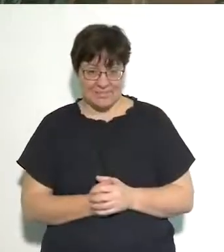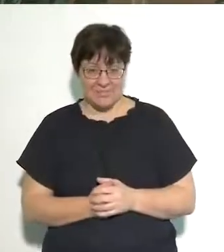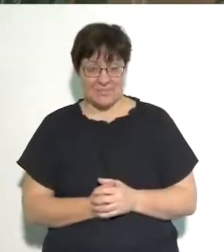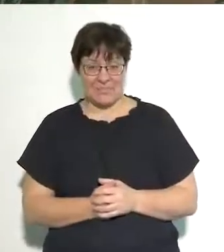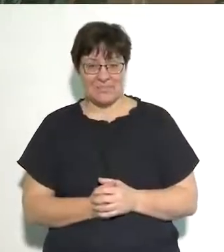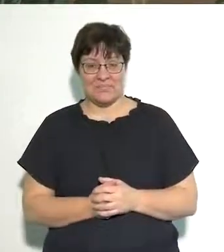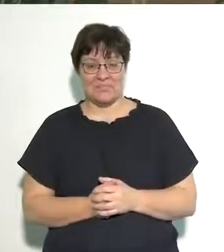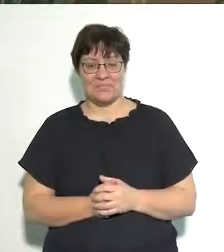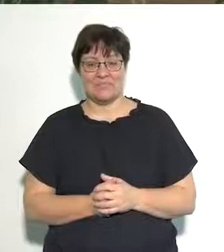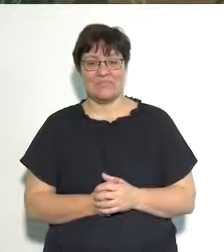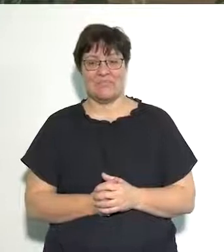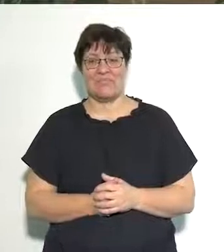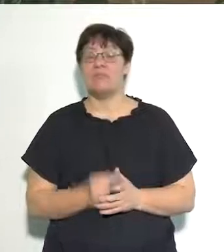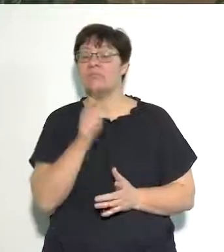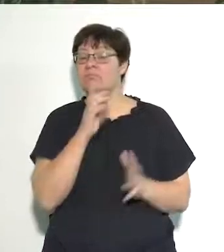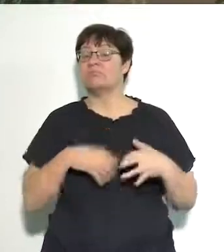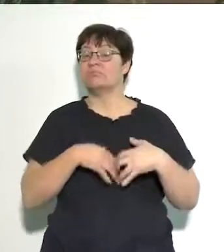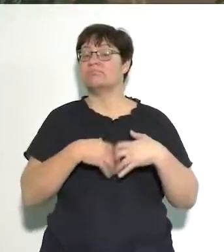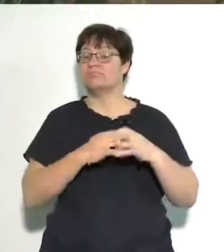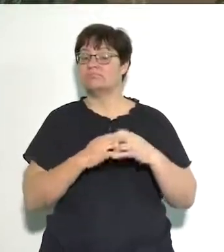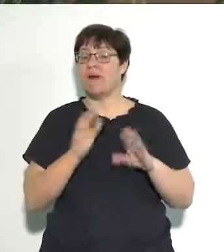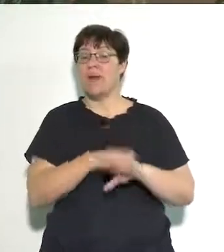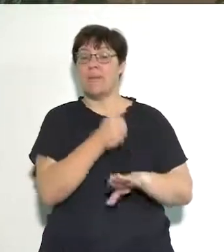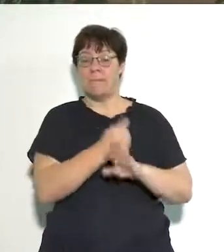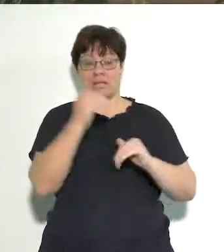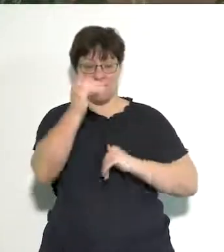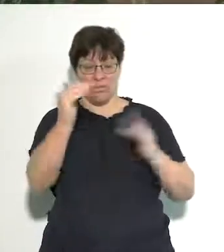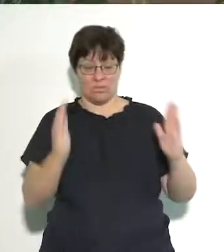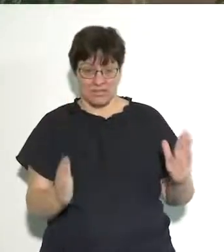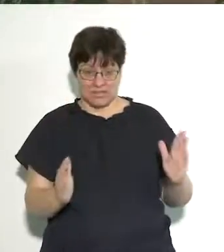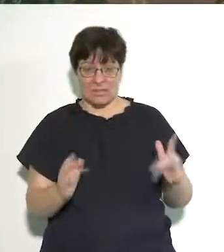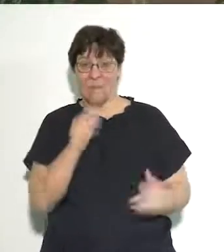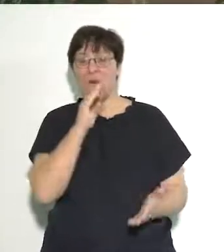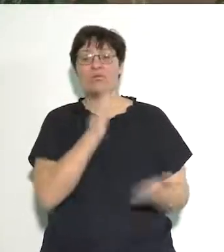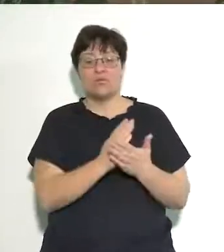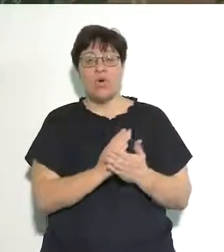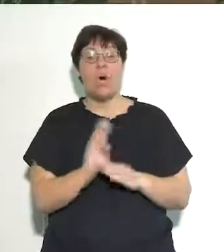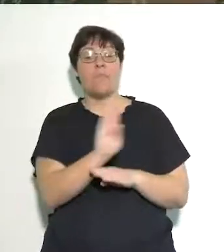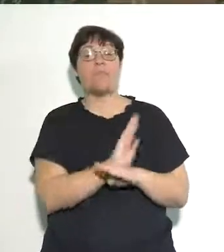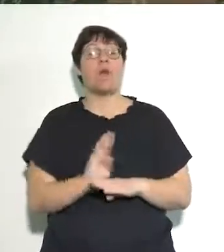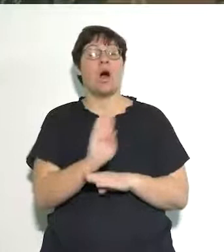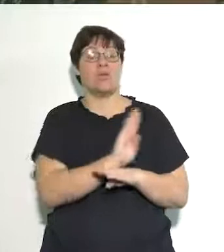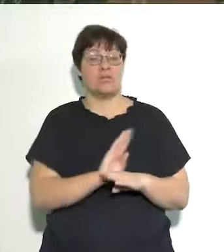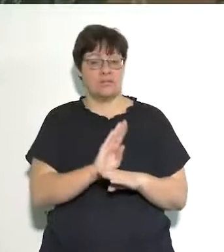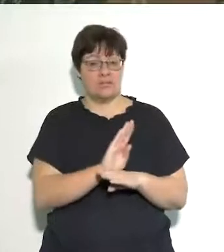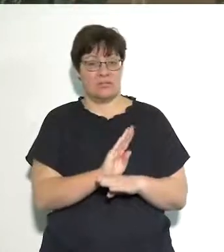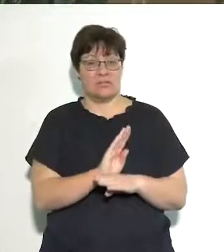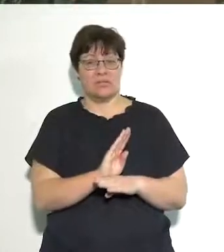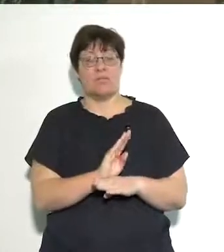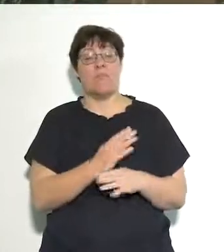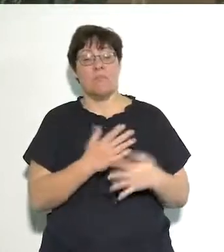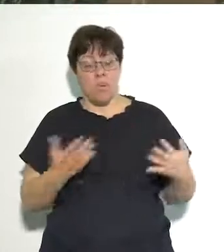So, when making this baseboard, please make sure that the brown side of your box